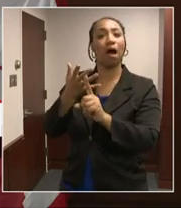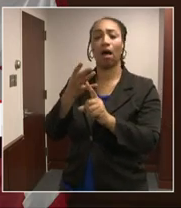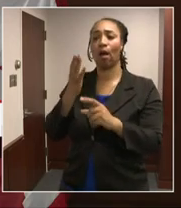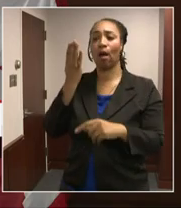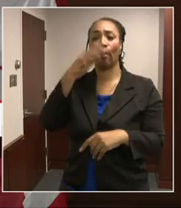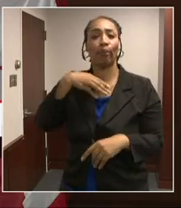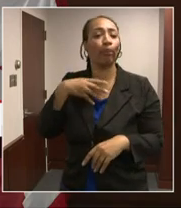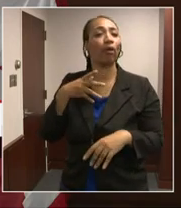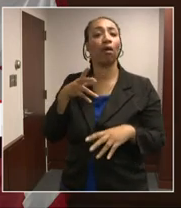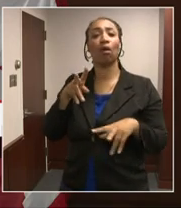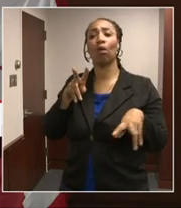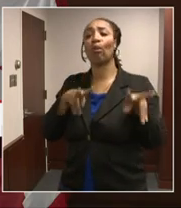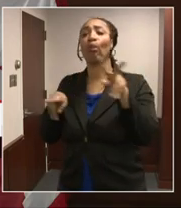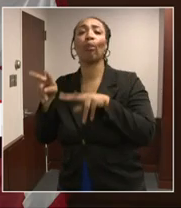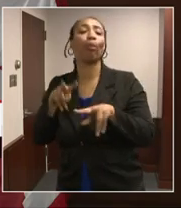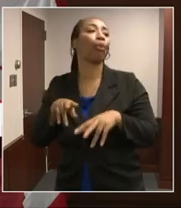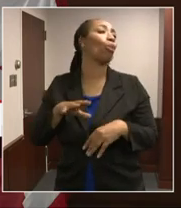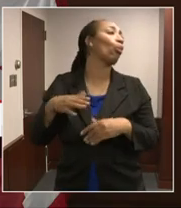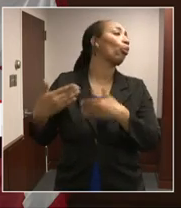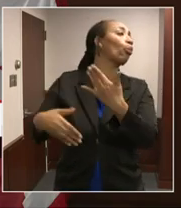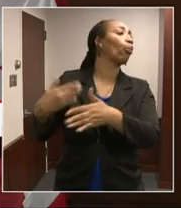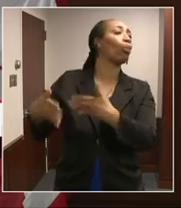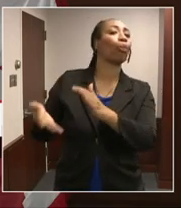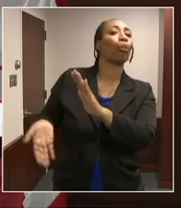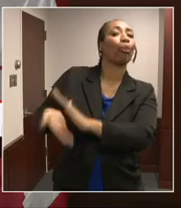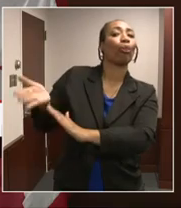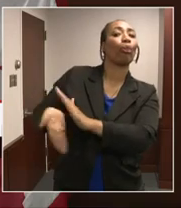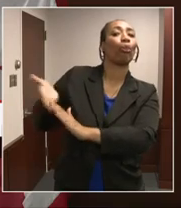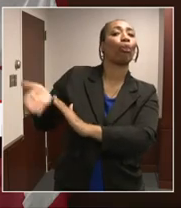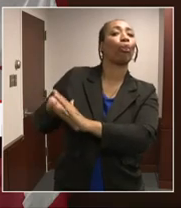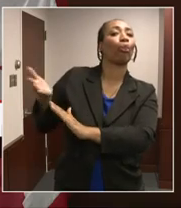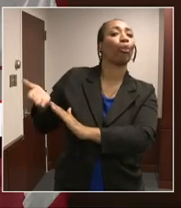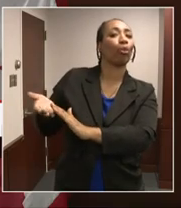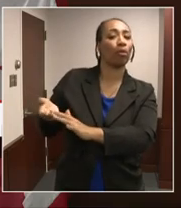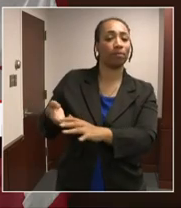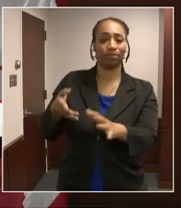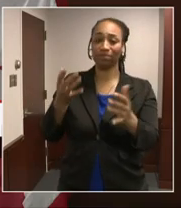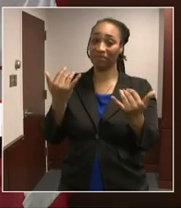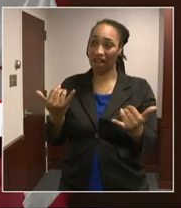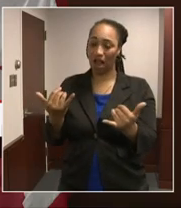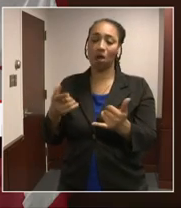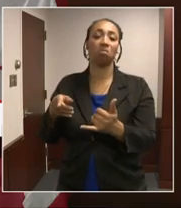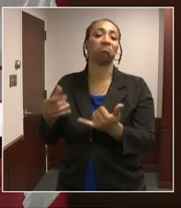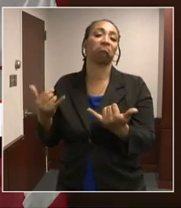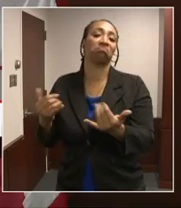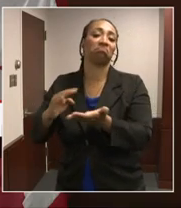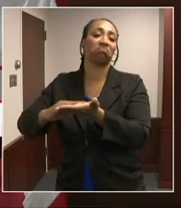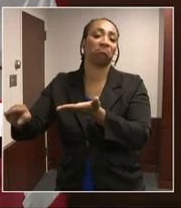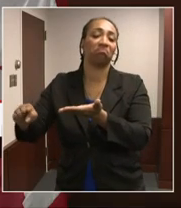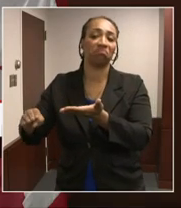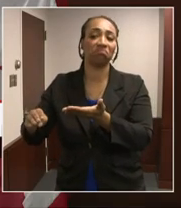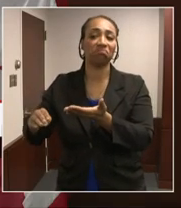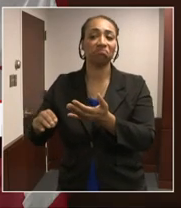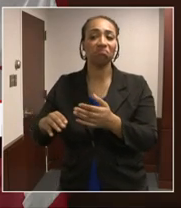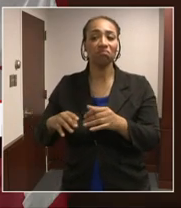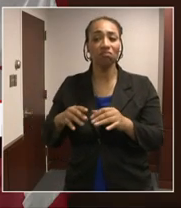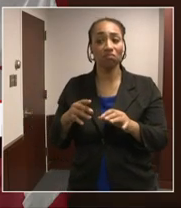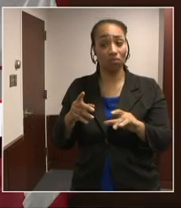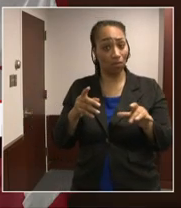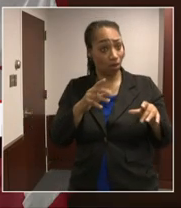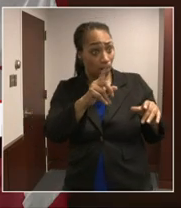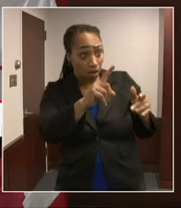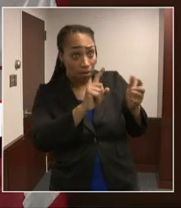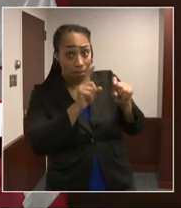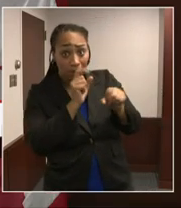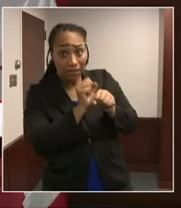separated. You anticipated my next question. When you say she was separated, she did not leave voluntarily, she left because of